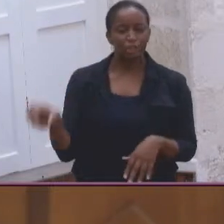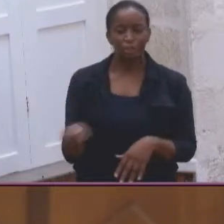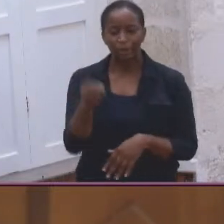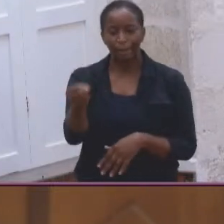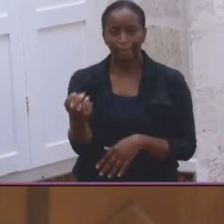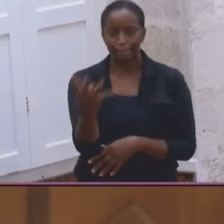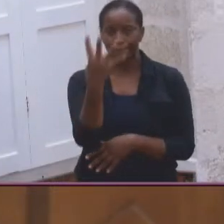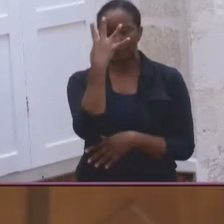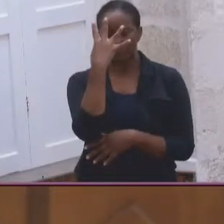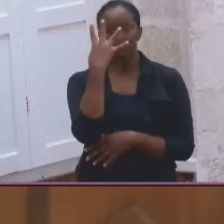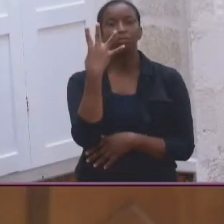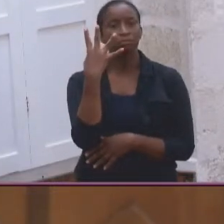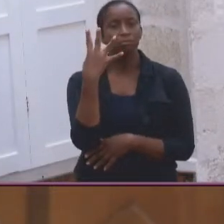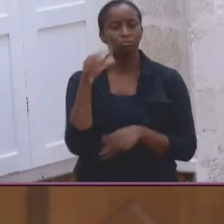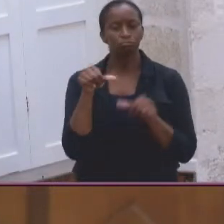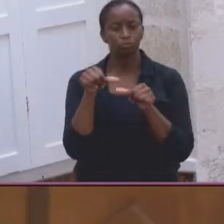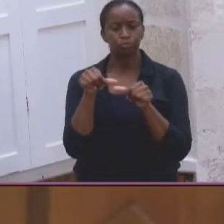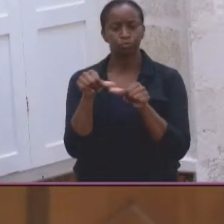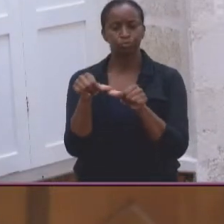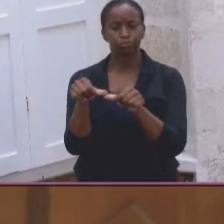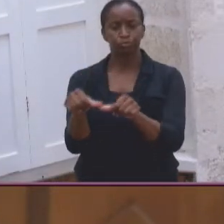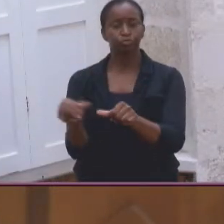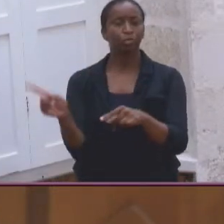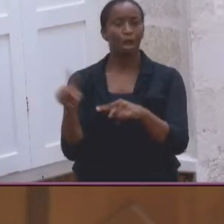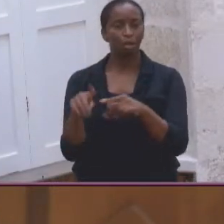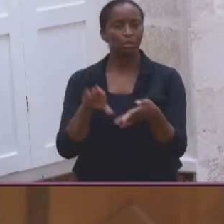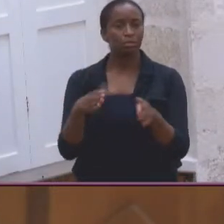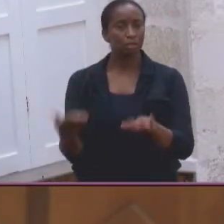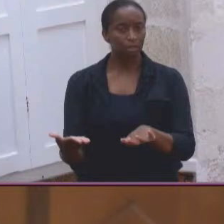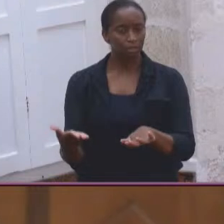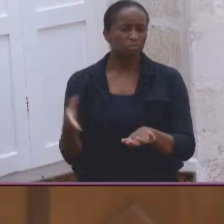for life.